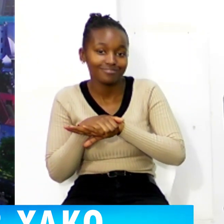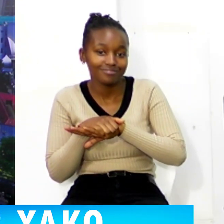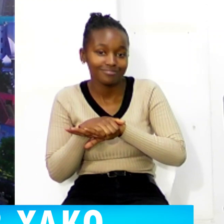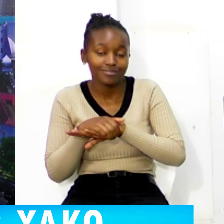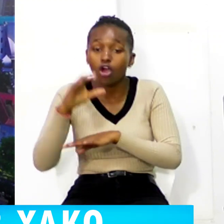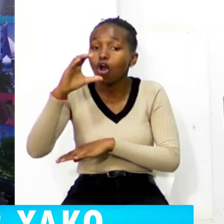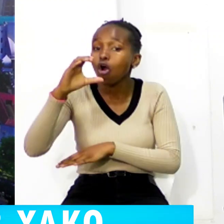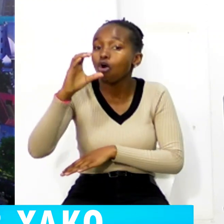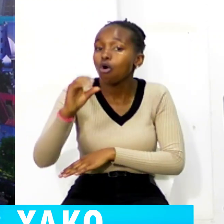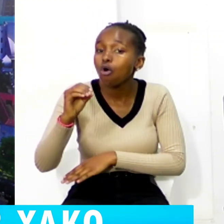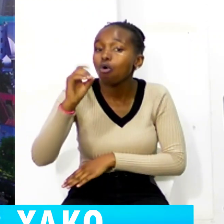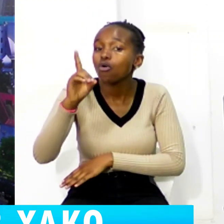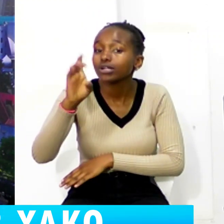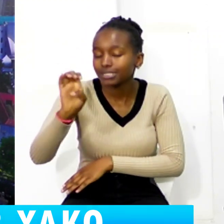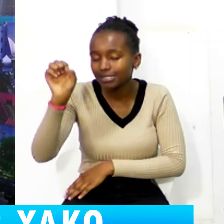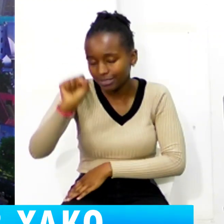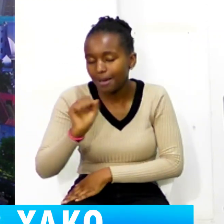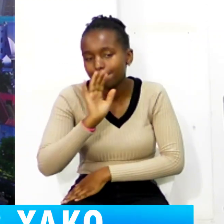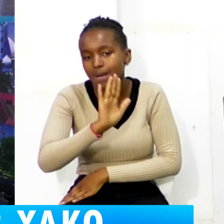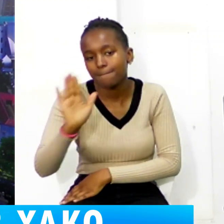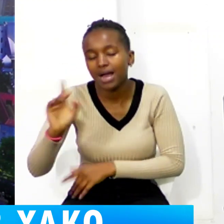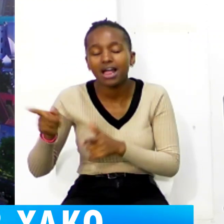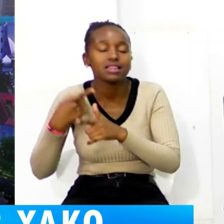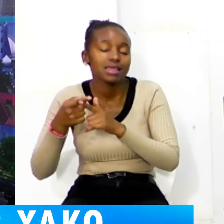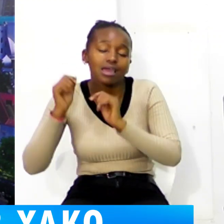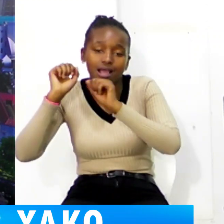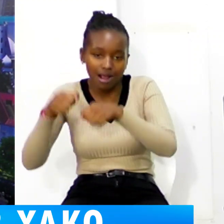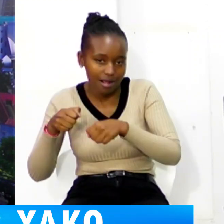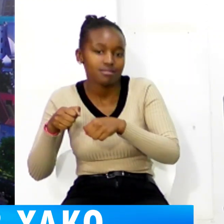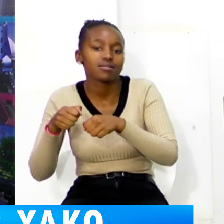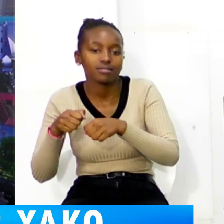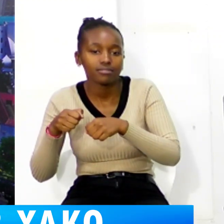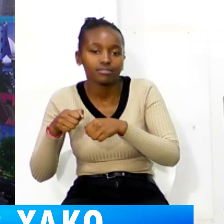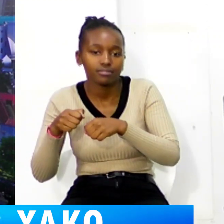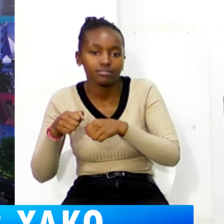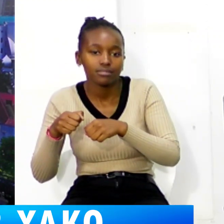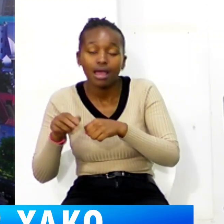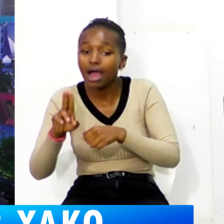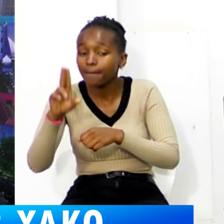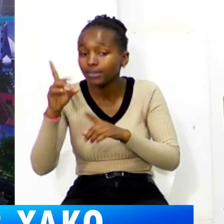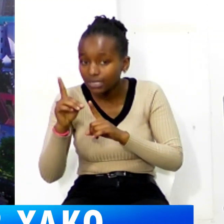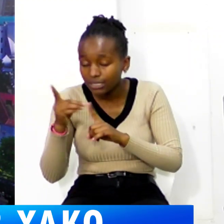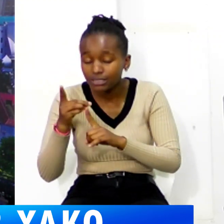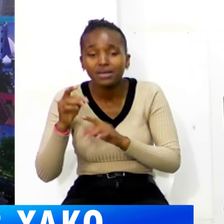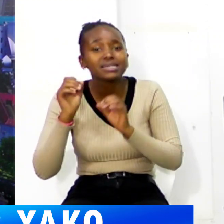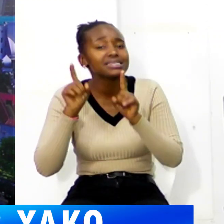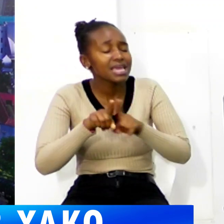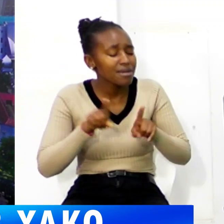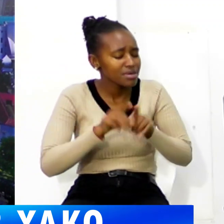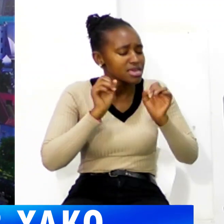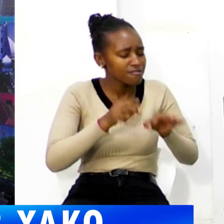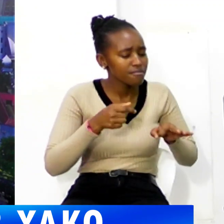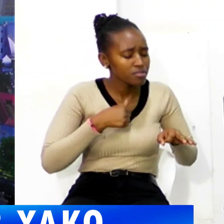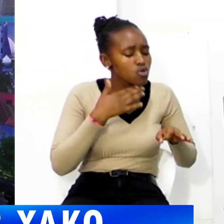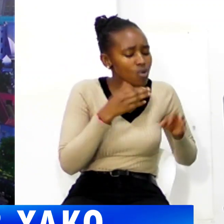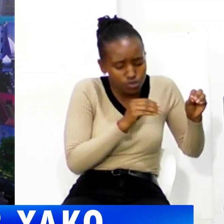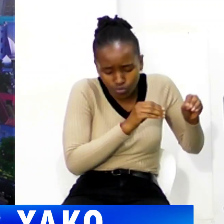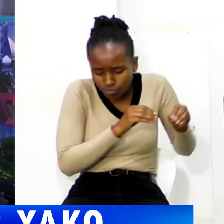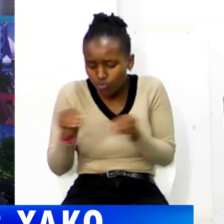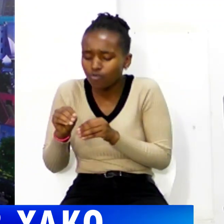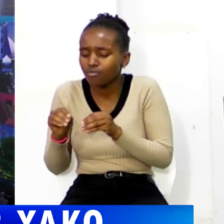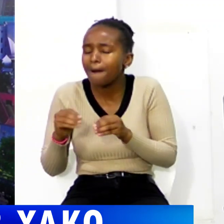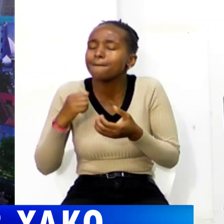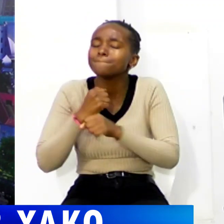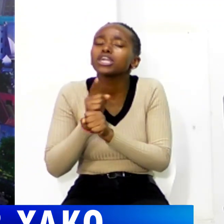those codes. If you are changing house, ensure that the meter for the house where you are going to, it has